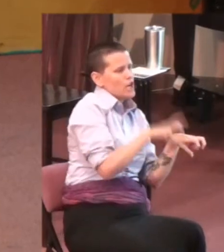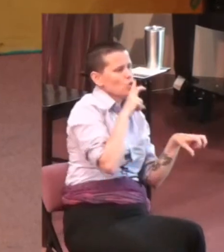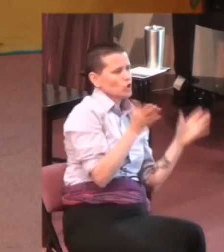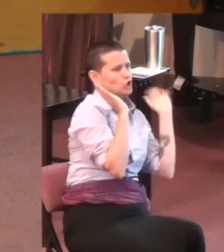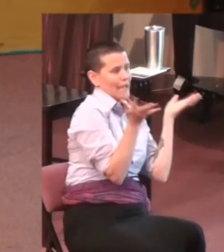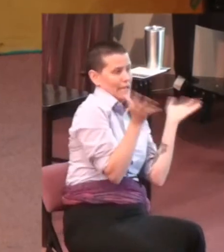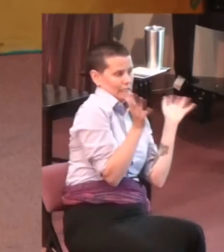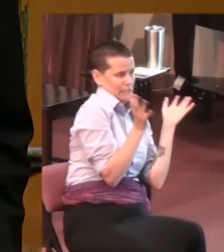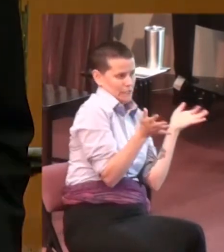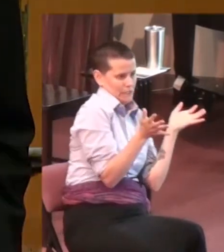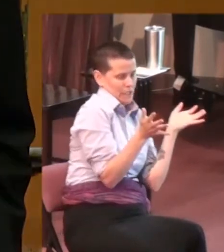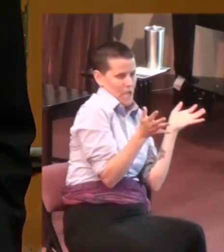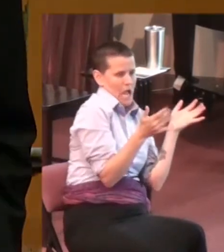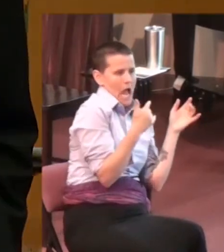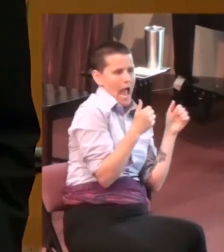Ferrari.